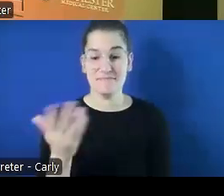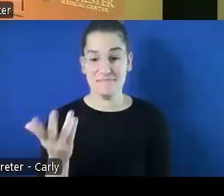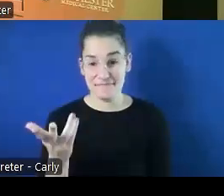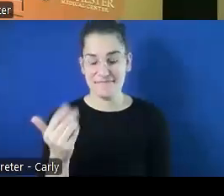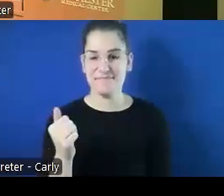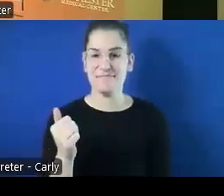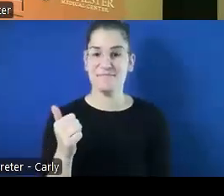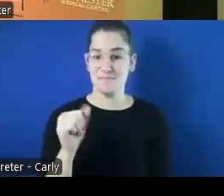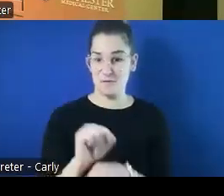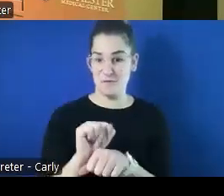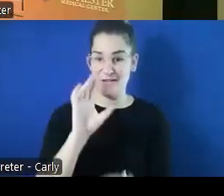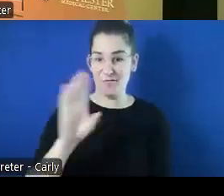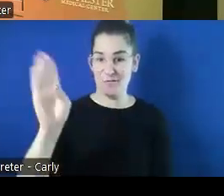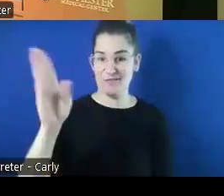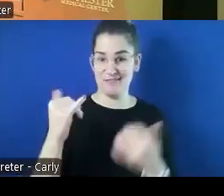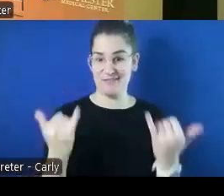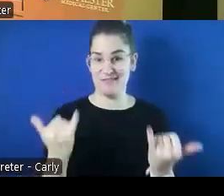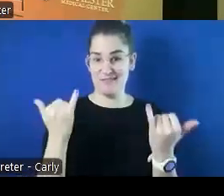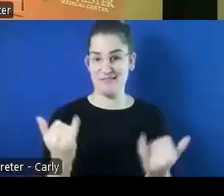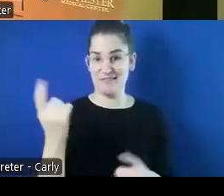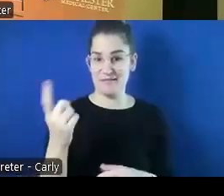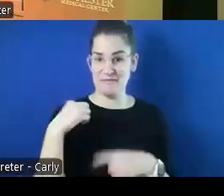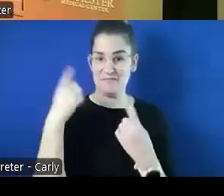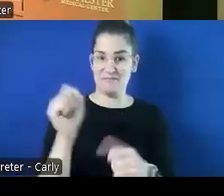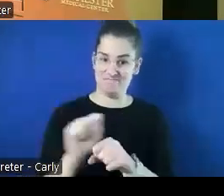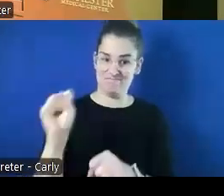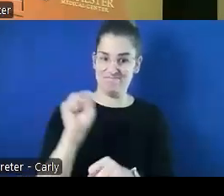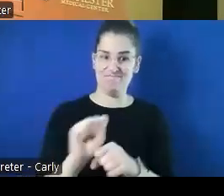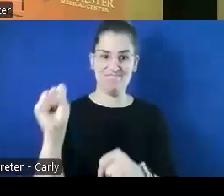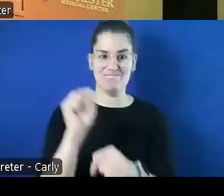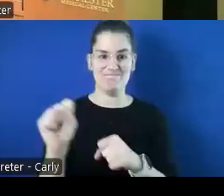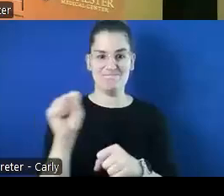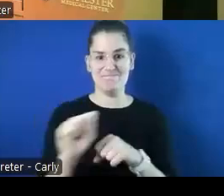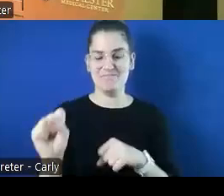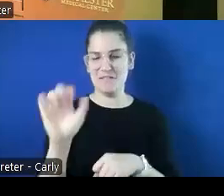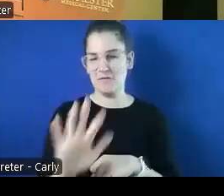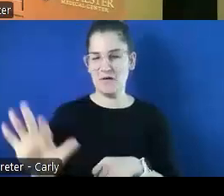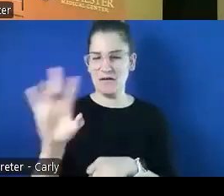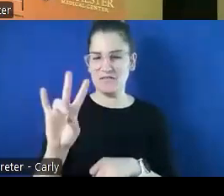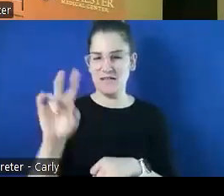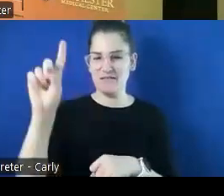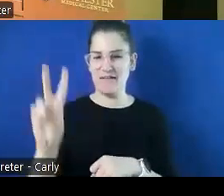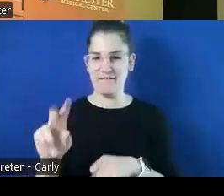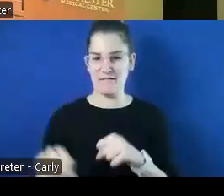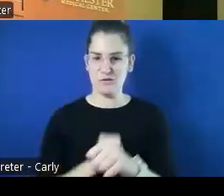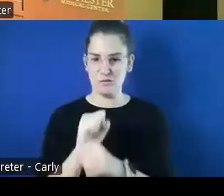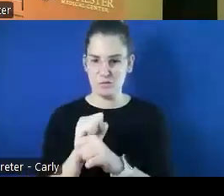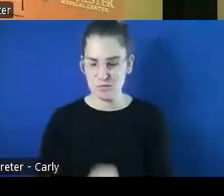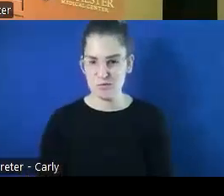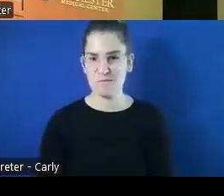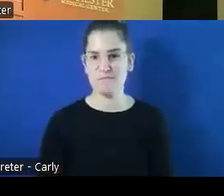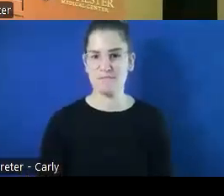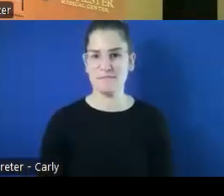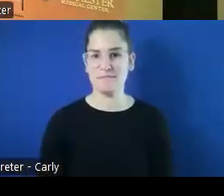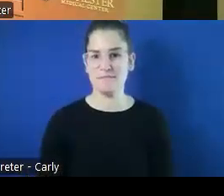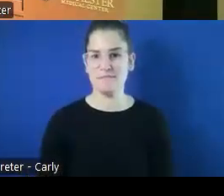The work that I'm going to be presenting today is something that I've been working on in some capacity for about 7.5 years. And it's